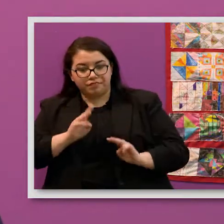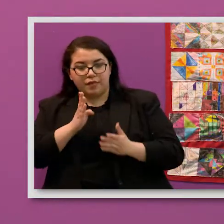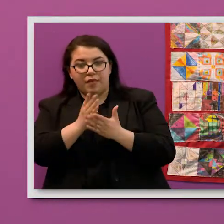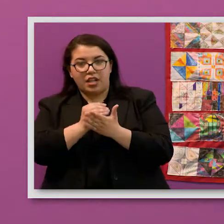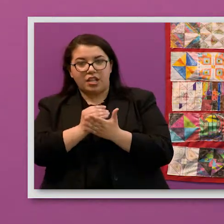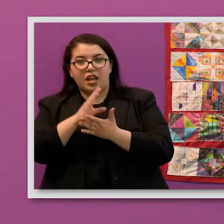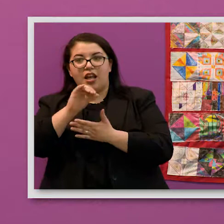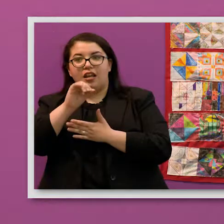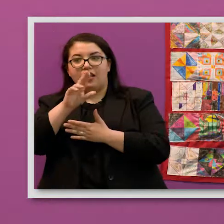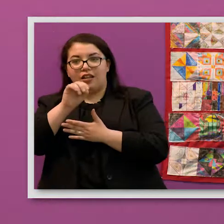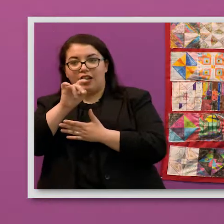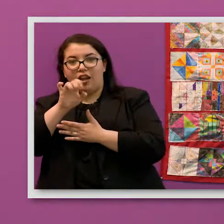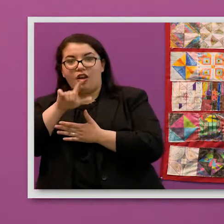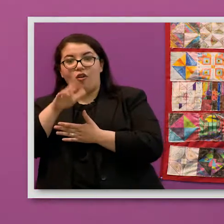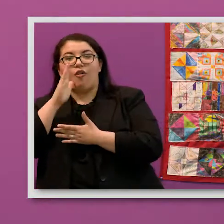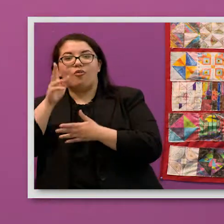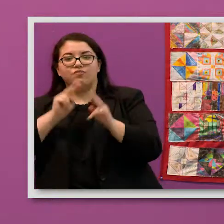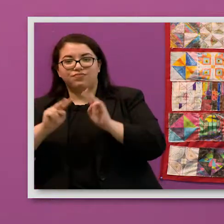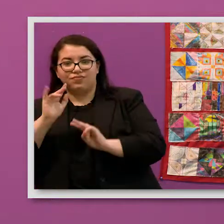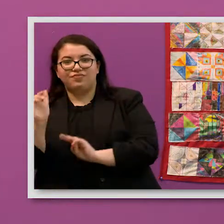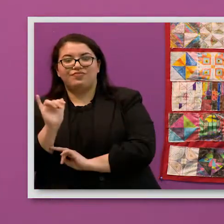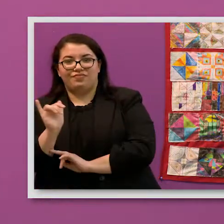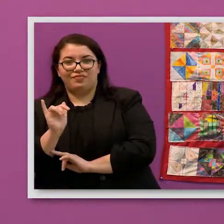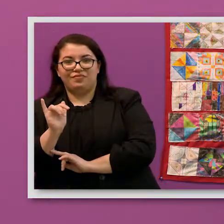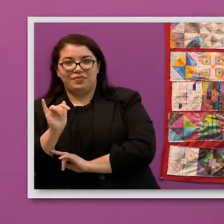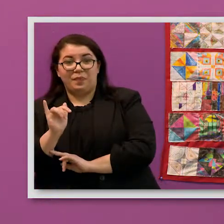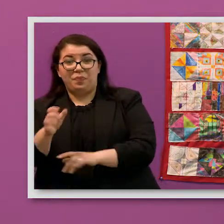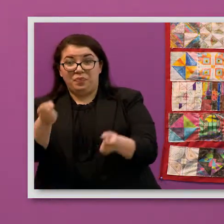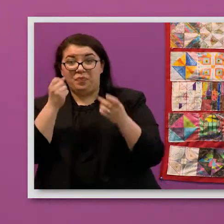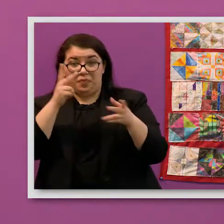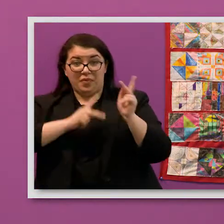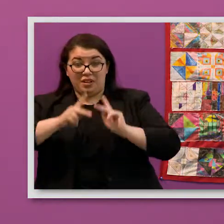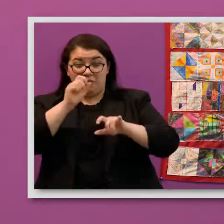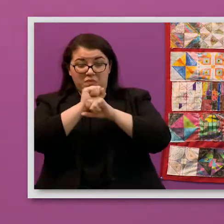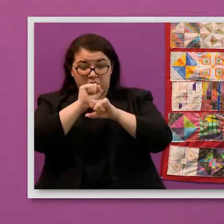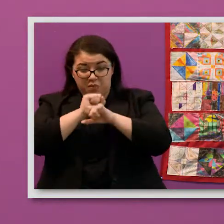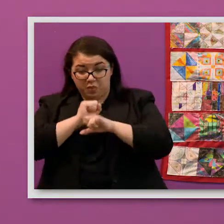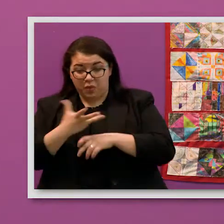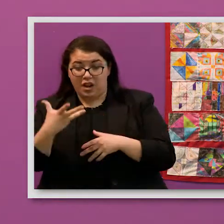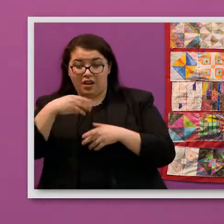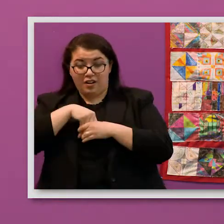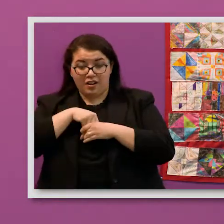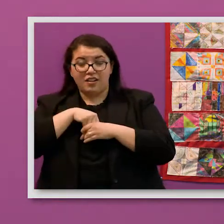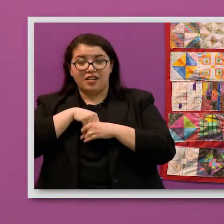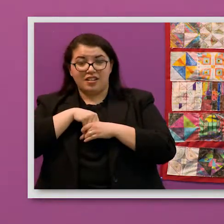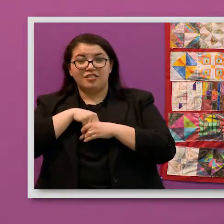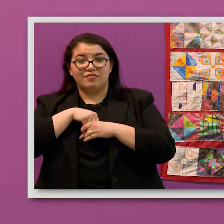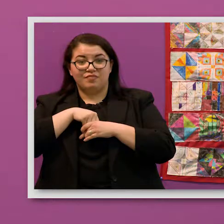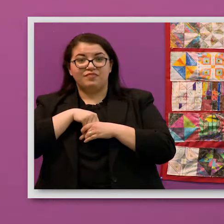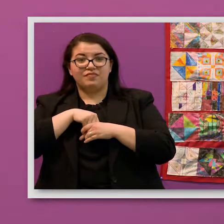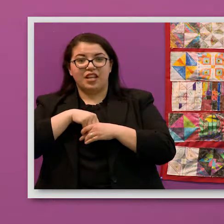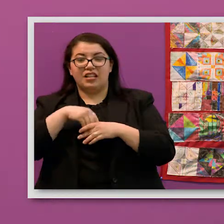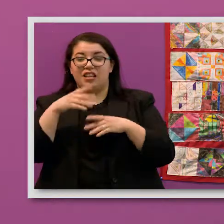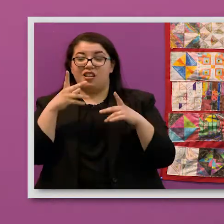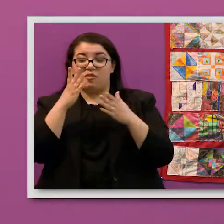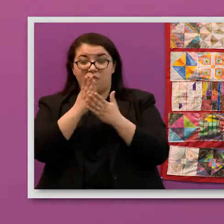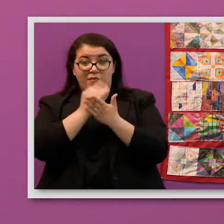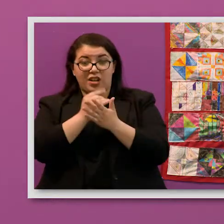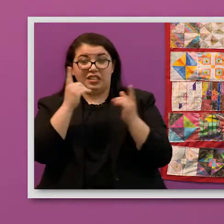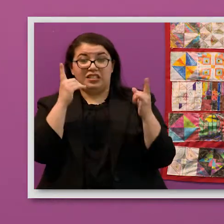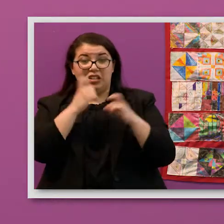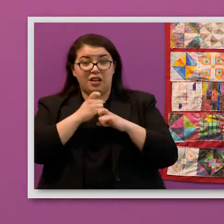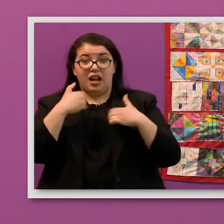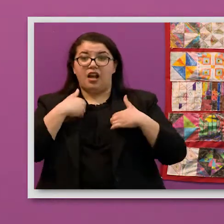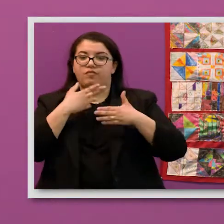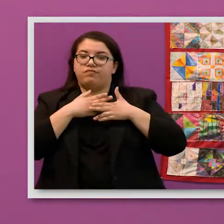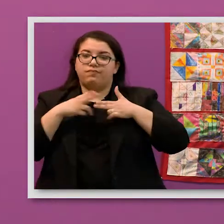council hearings. It's actually an awful lot of work, and it's a complicated budget, and we have to do it in a very short period of